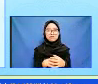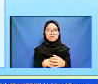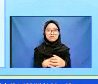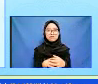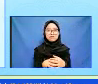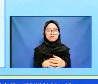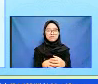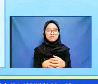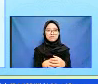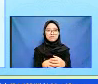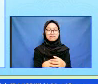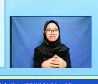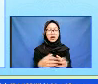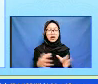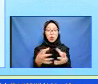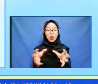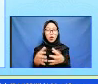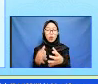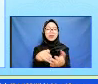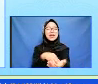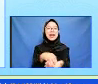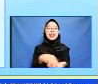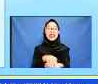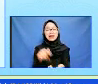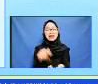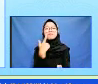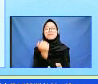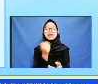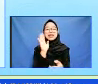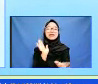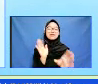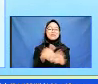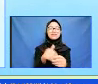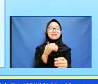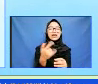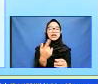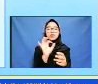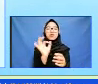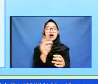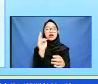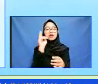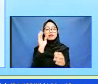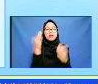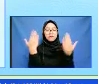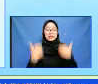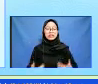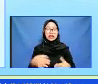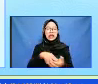not only physically but also economic mobility. Yeah, in many places in Indonesia, we can see